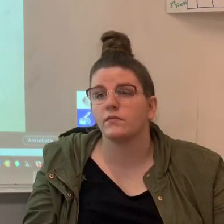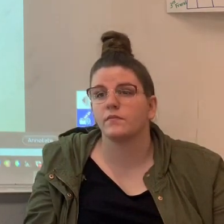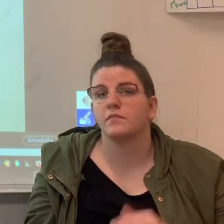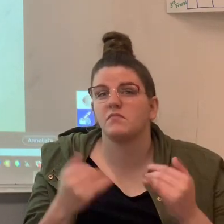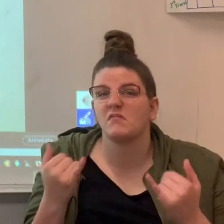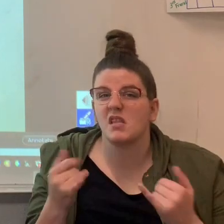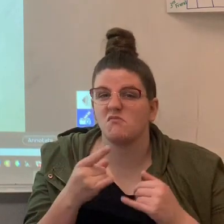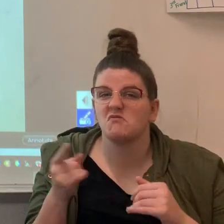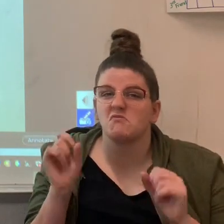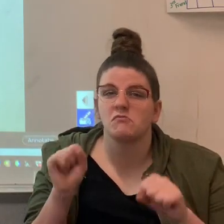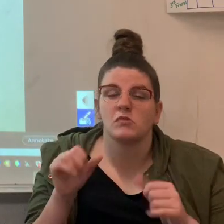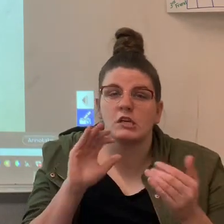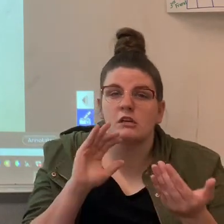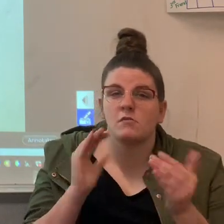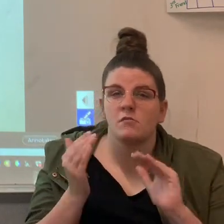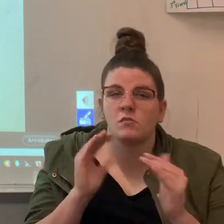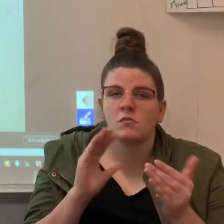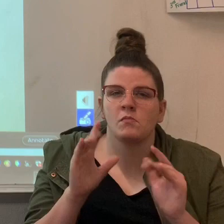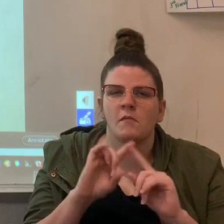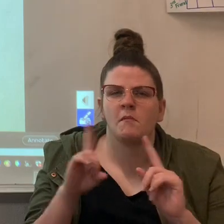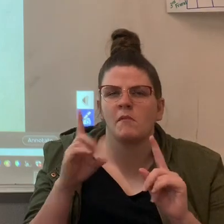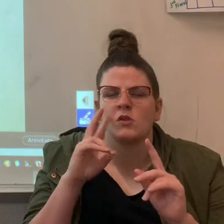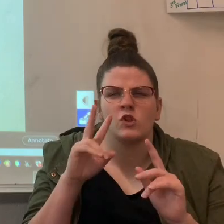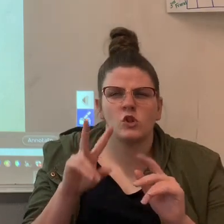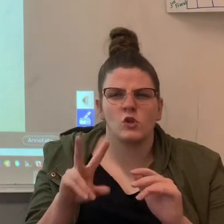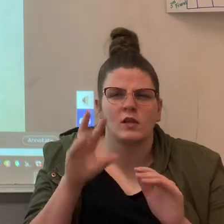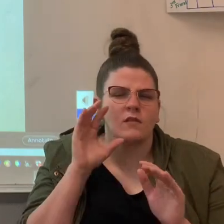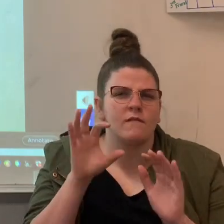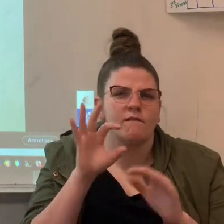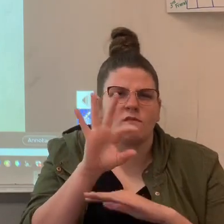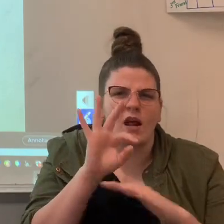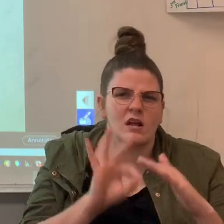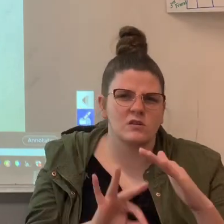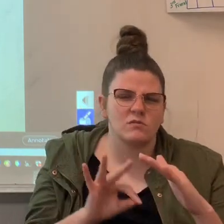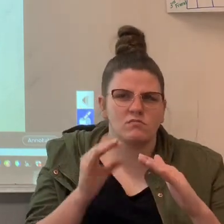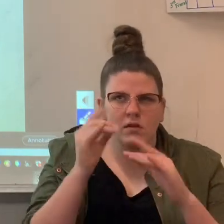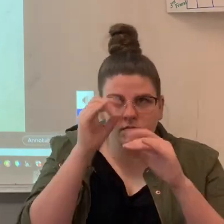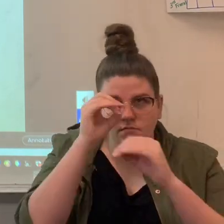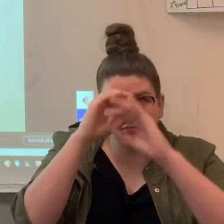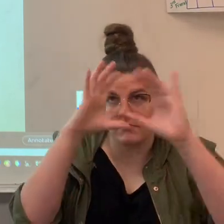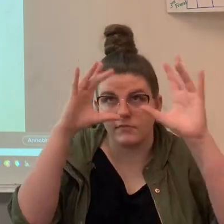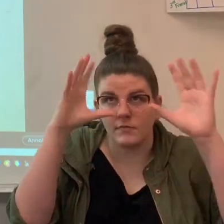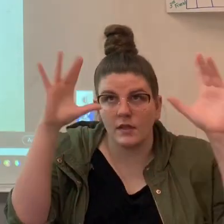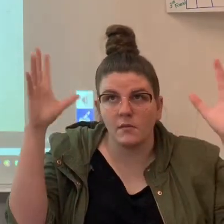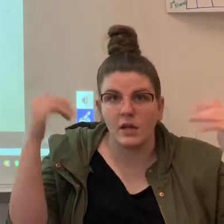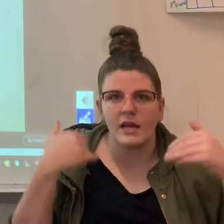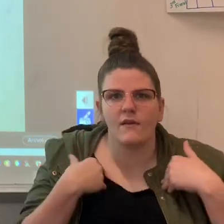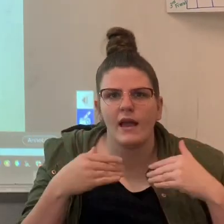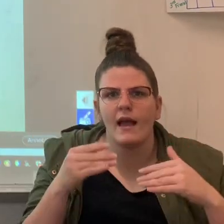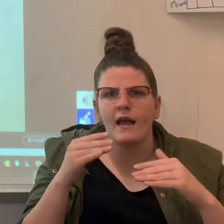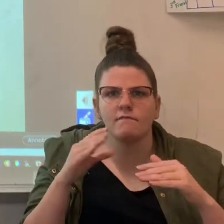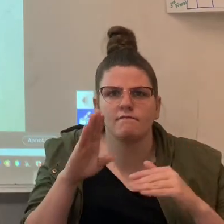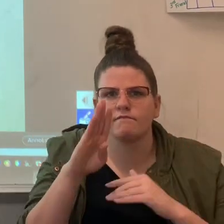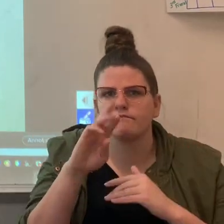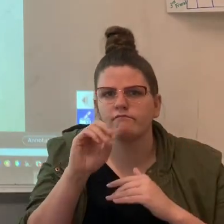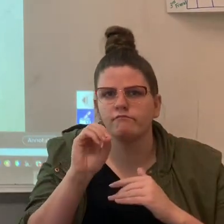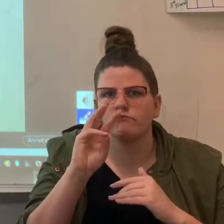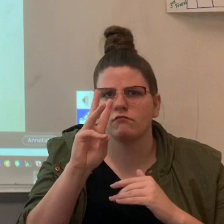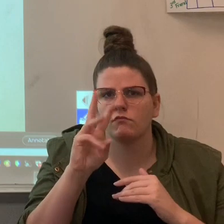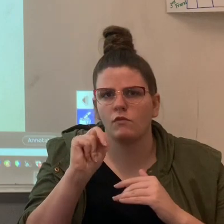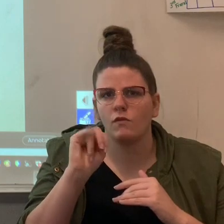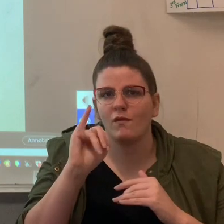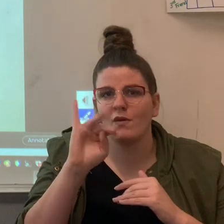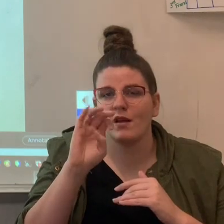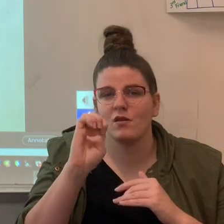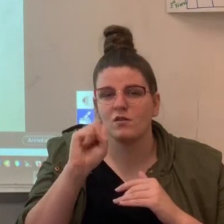some comparison, but I want you to picture these fractions. Imagine that you have a brownies in front of you, okay?